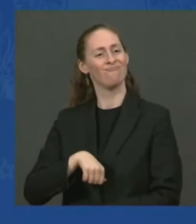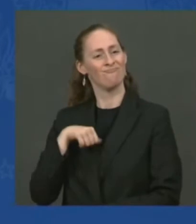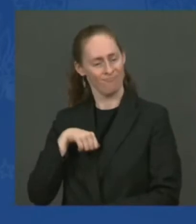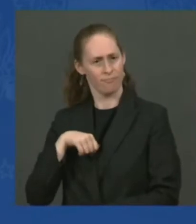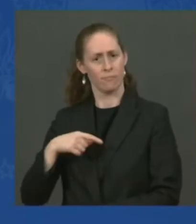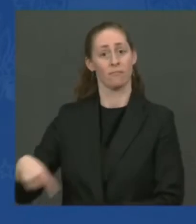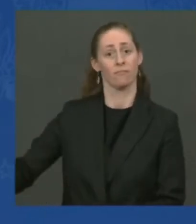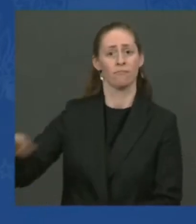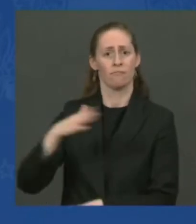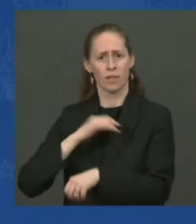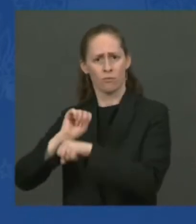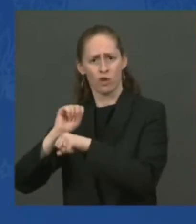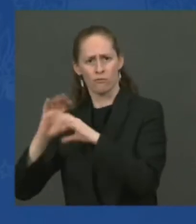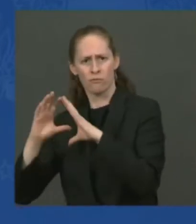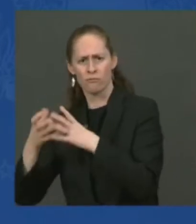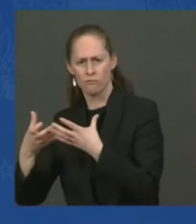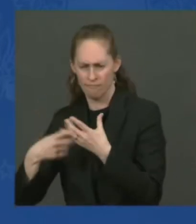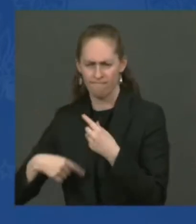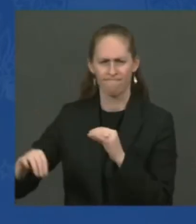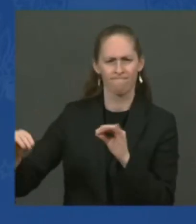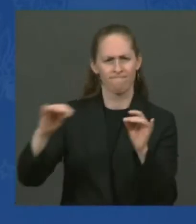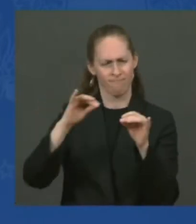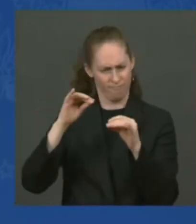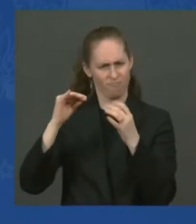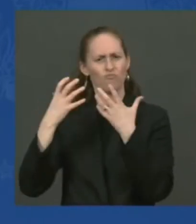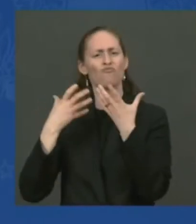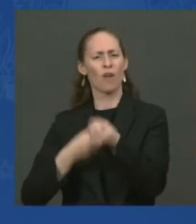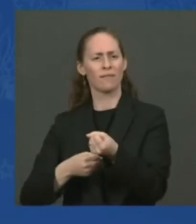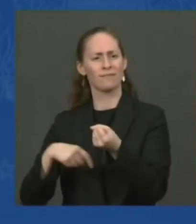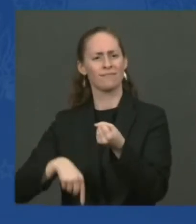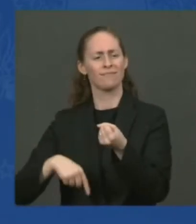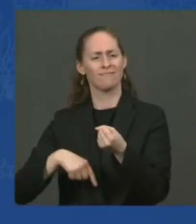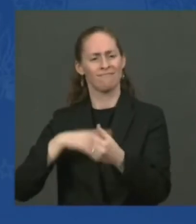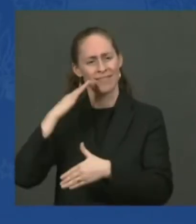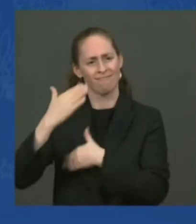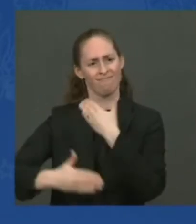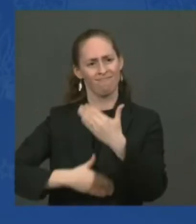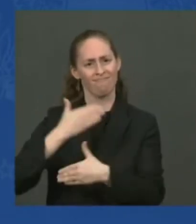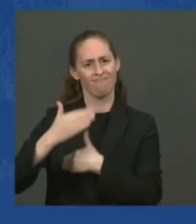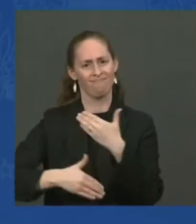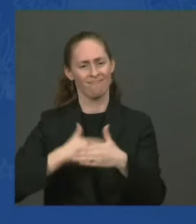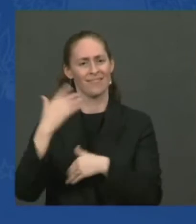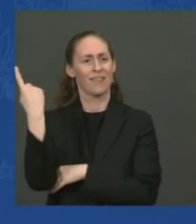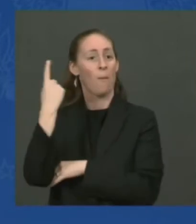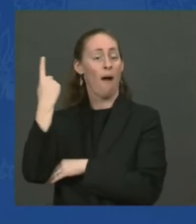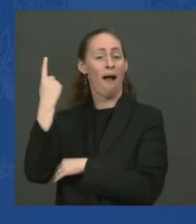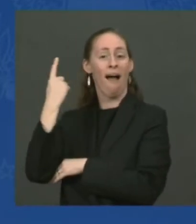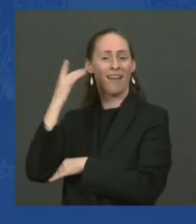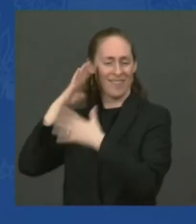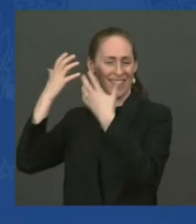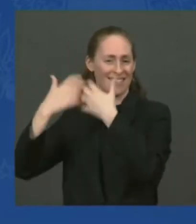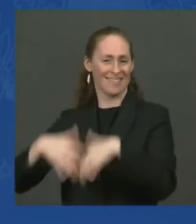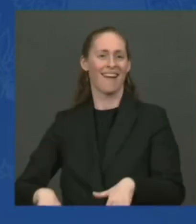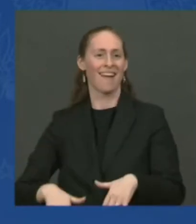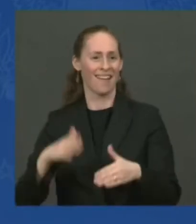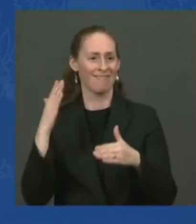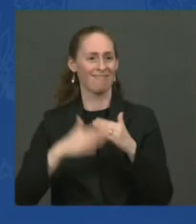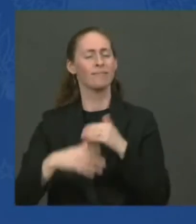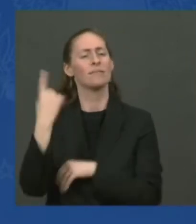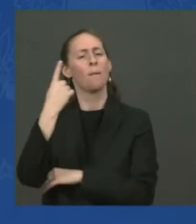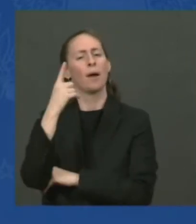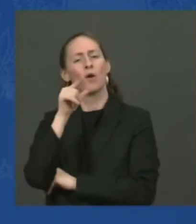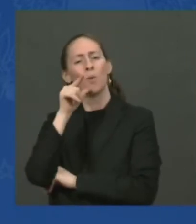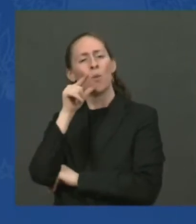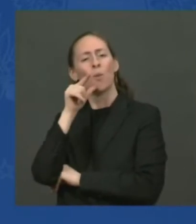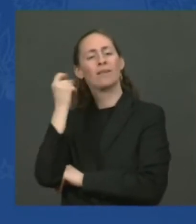job done. And throughout this process, I knew we could trust someone to get this law done. Someone who understands what workers like